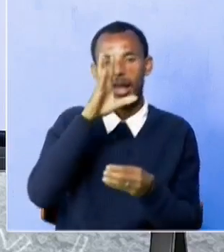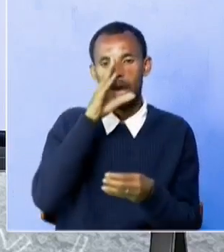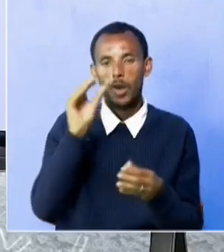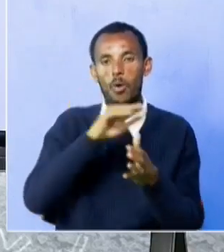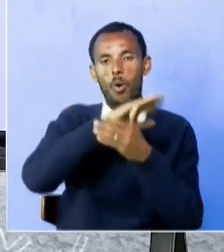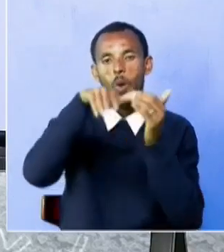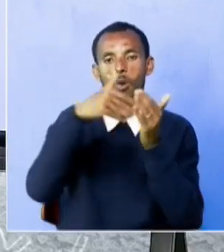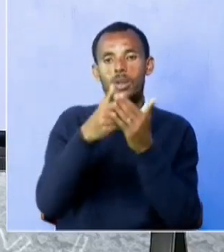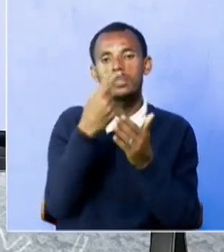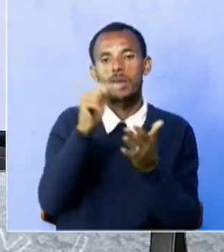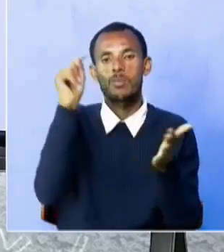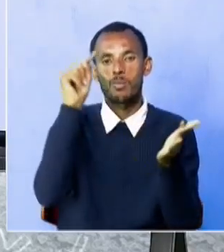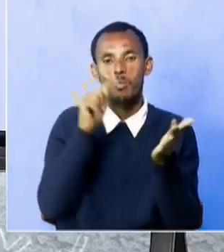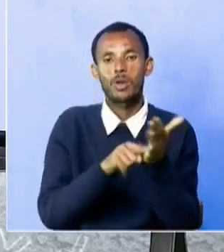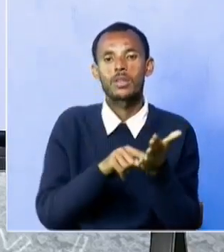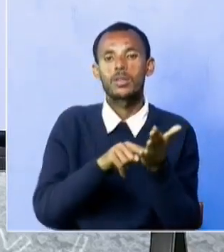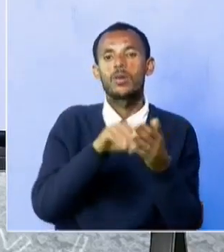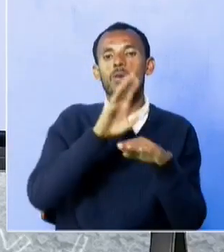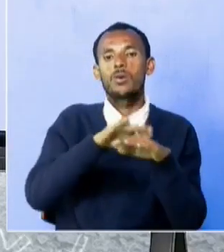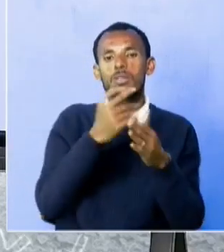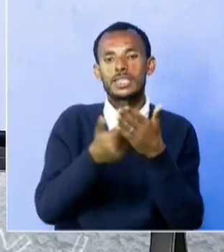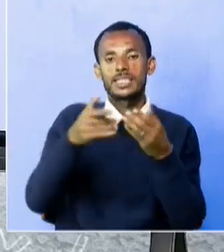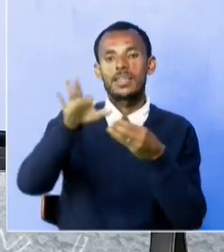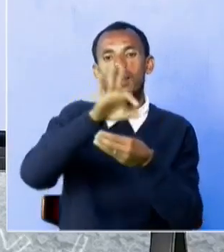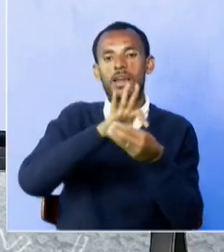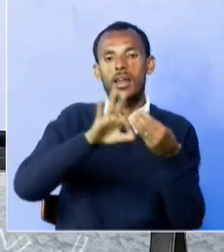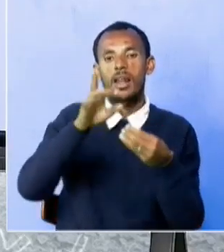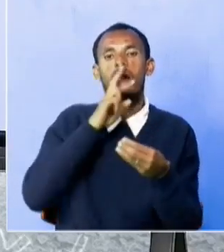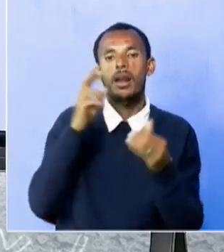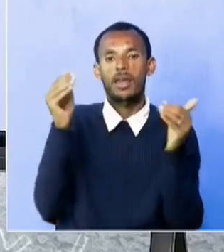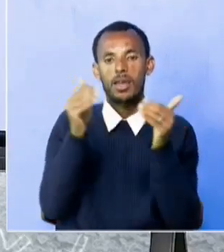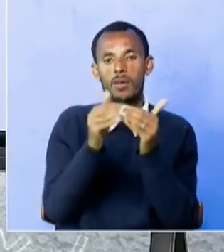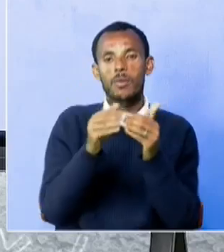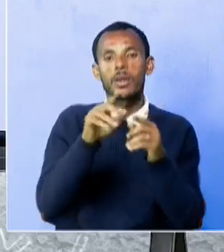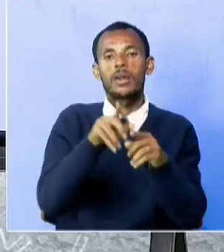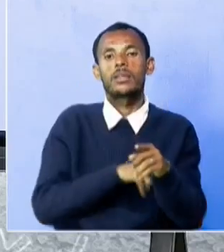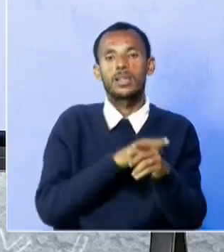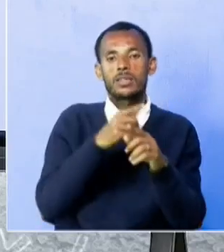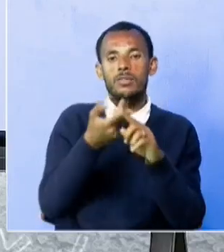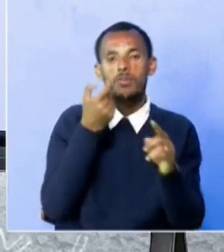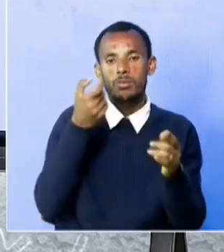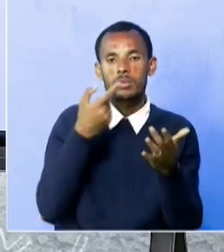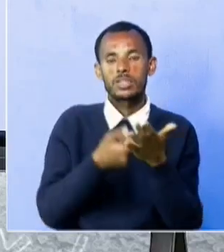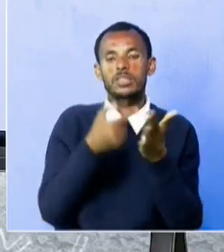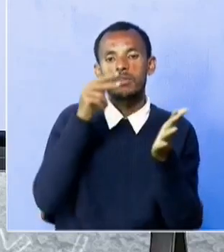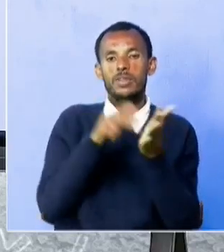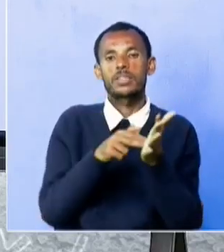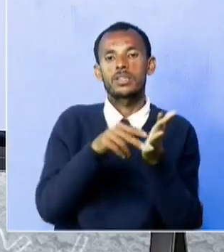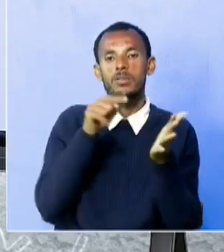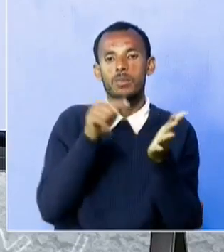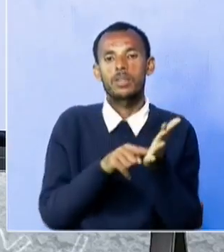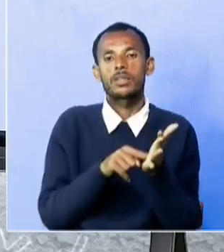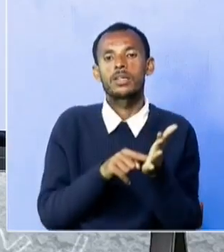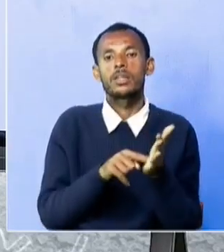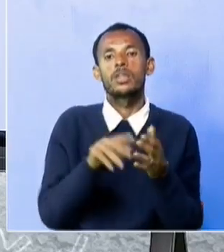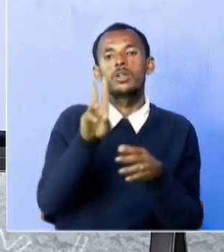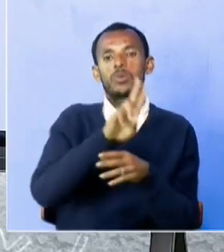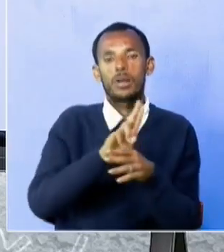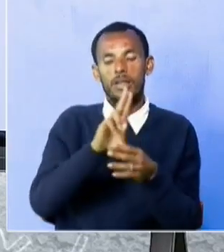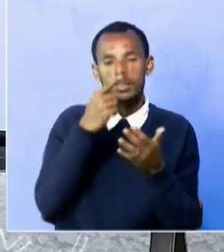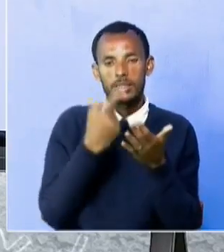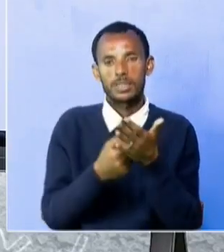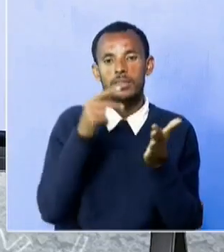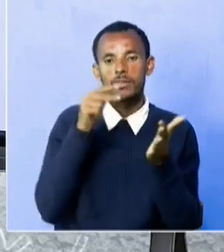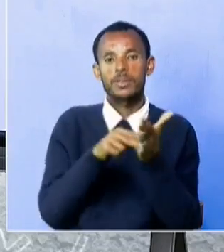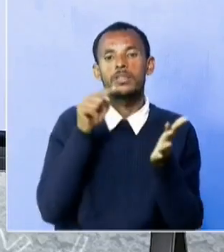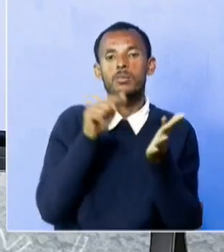the points on this circle are at equal distance from this fixed point. And usually that fixed point